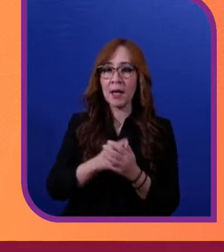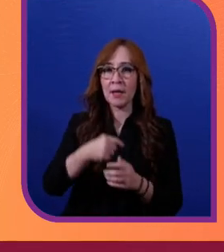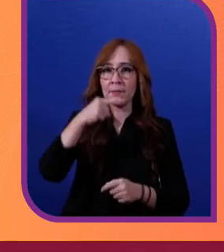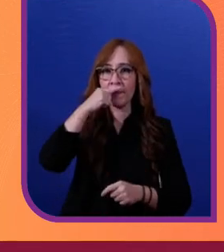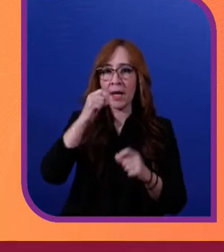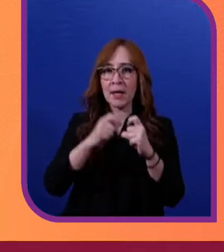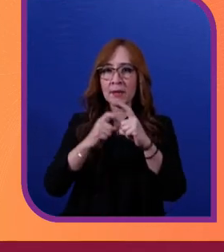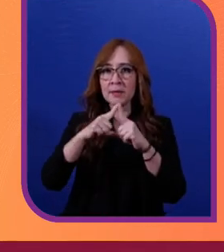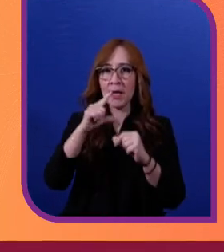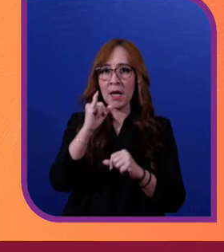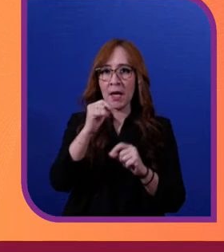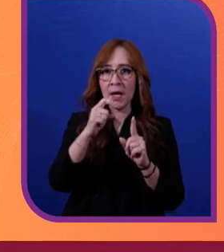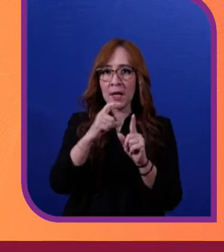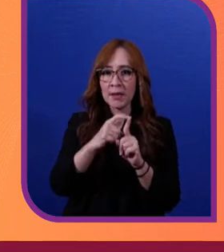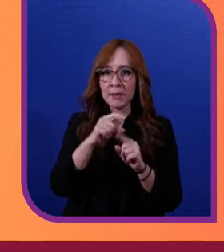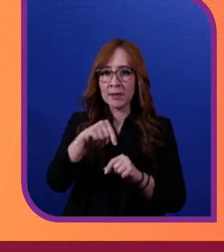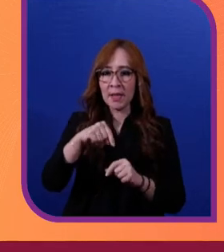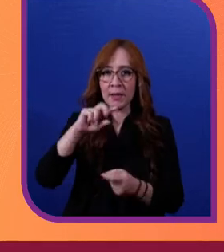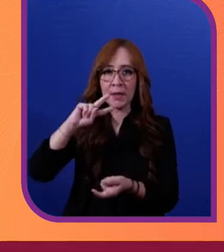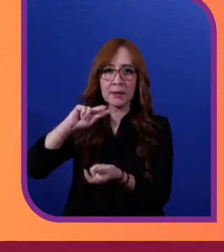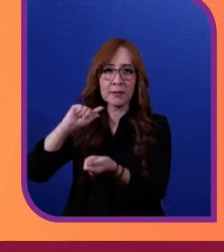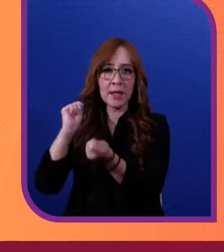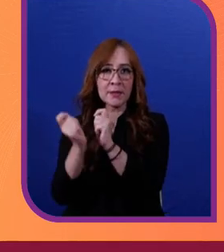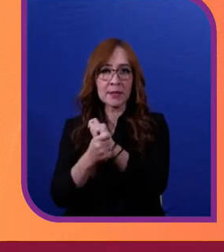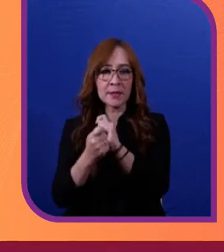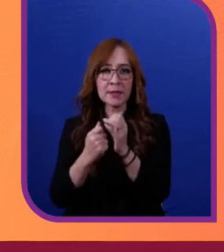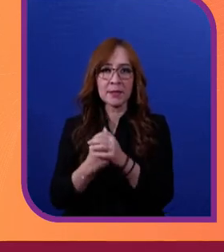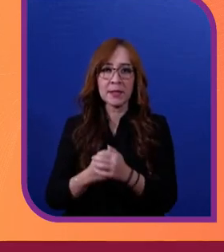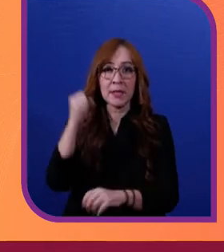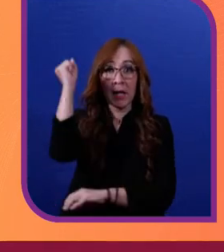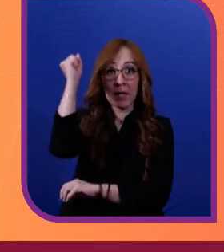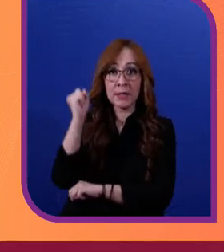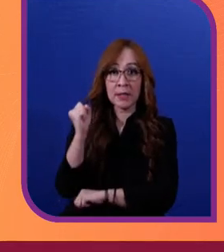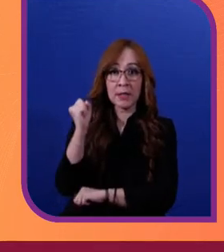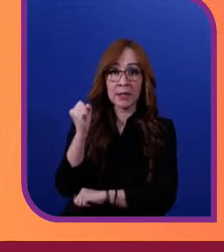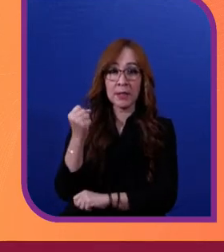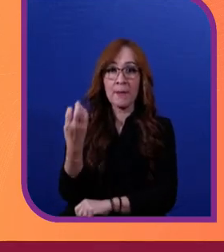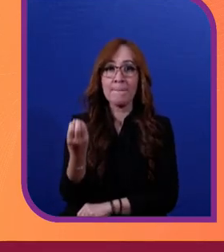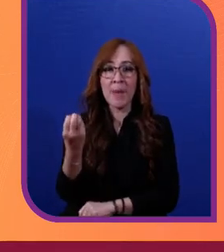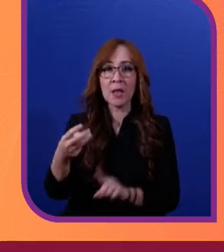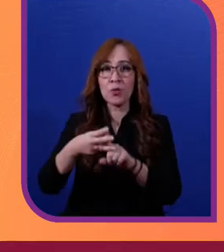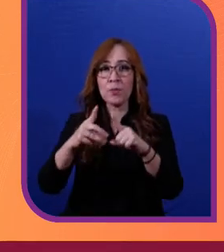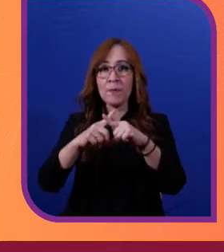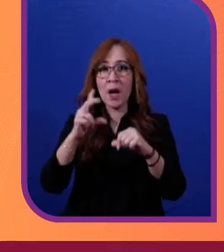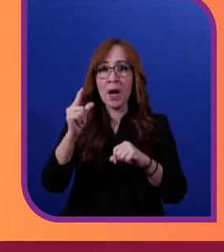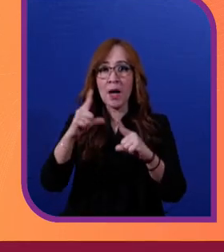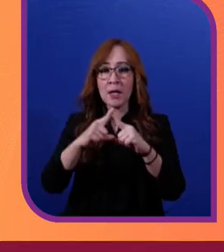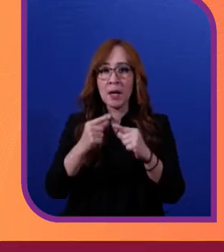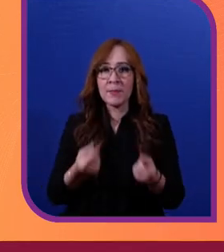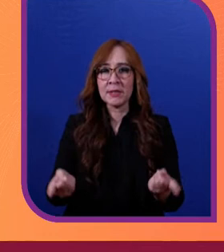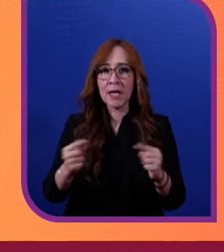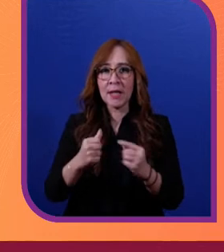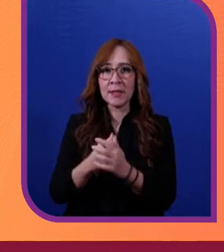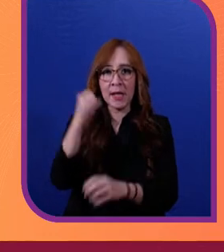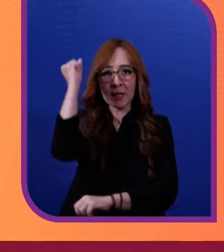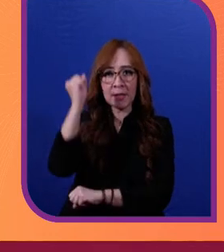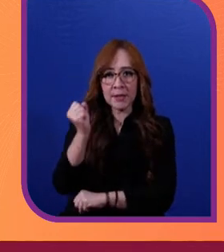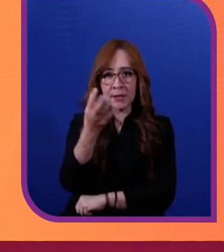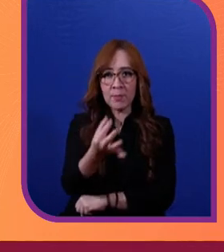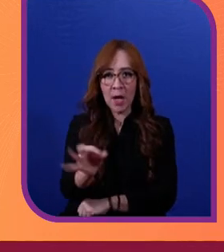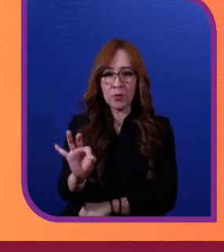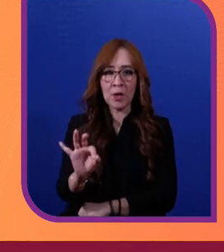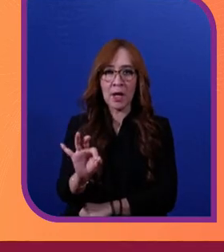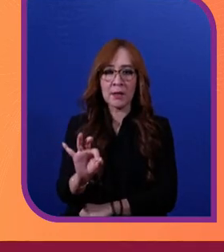powerplant sesuai mtat sudah laut developing countries Two Two Thrones season tegen